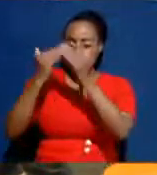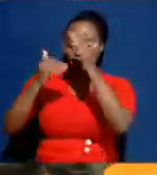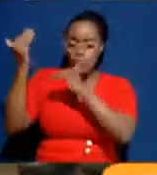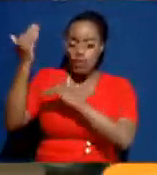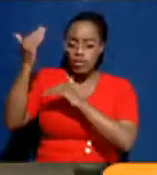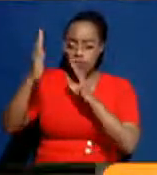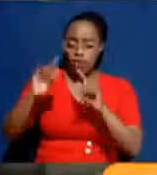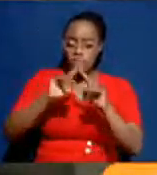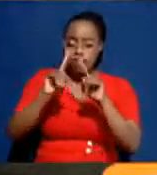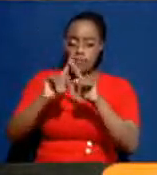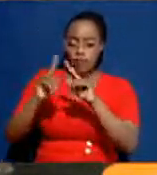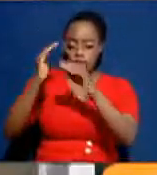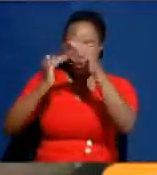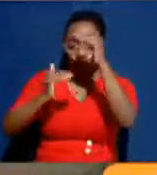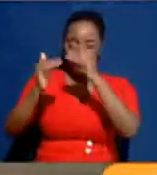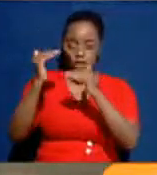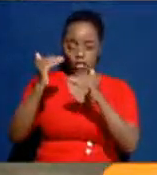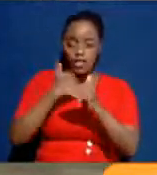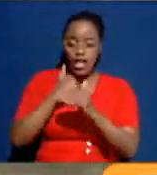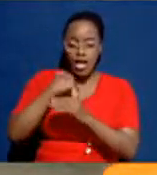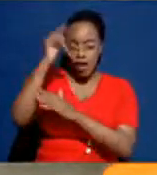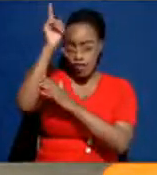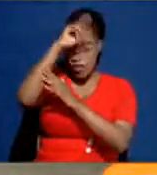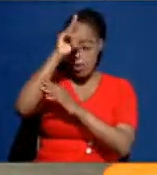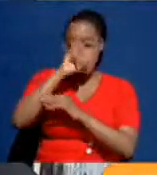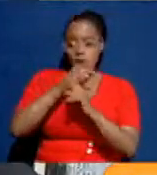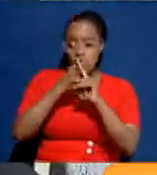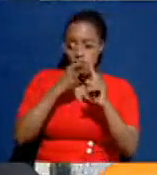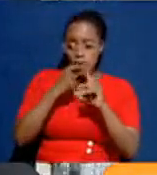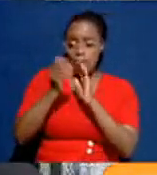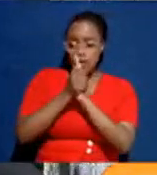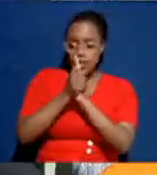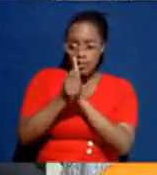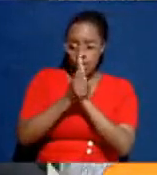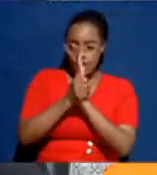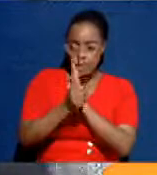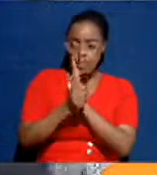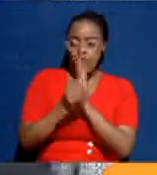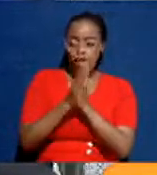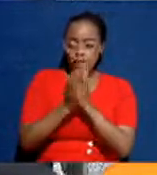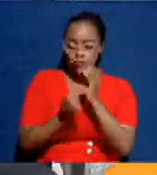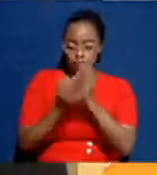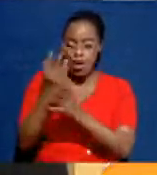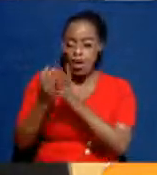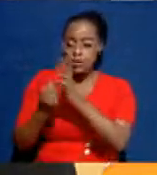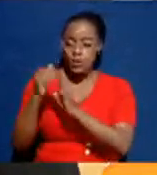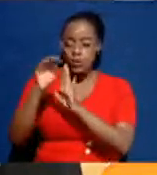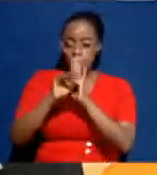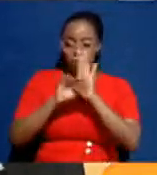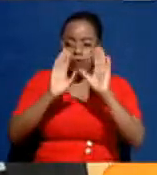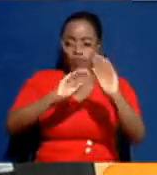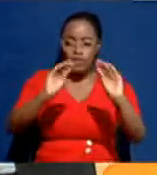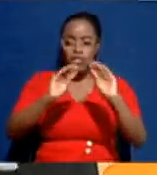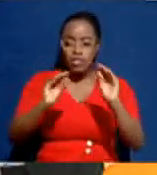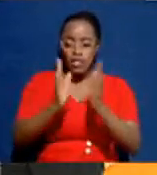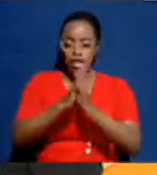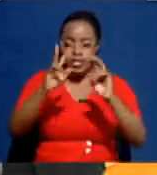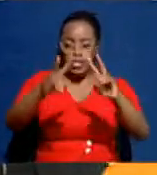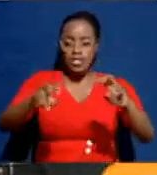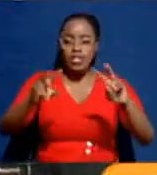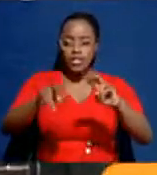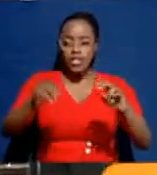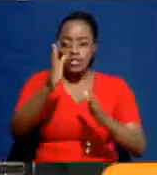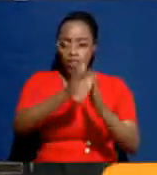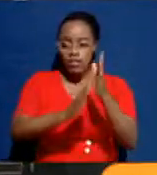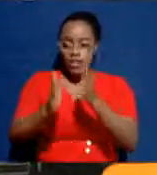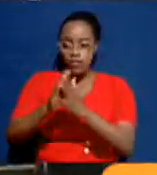lecturers from various universities have graduated from a rigorous skilling and immersion program in teaching and research organized